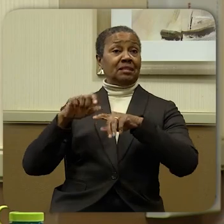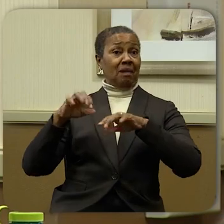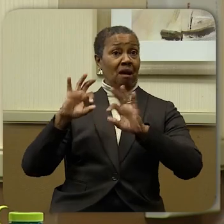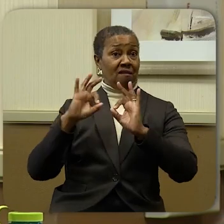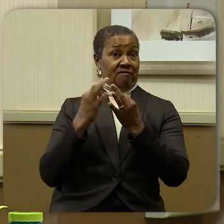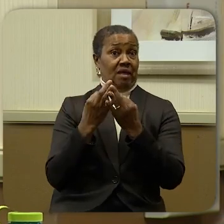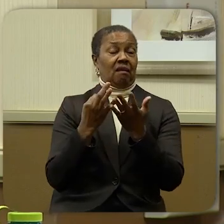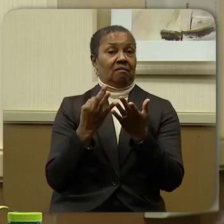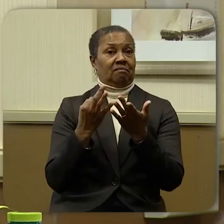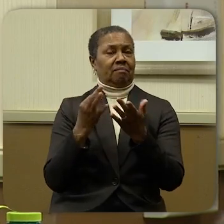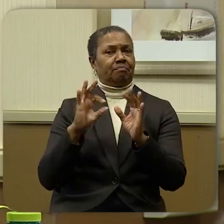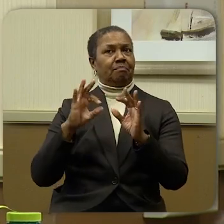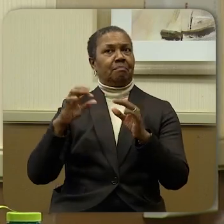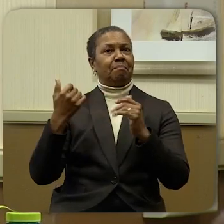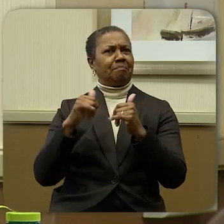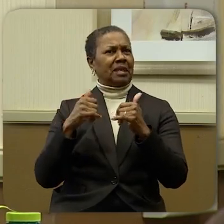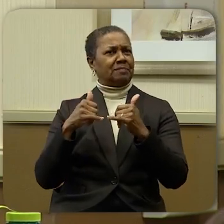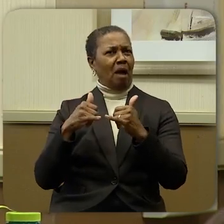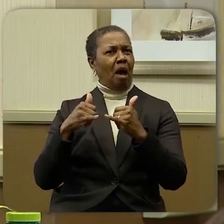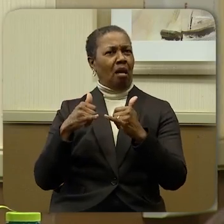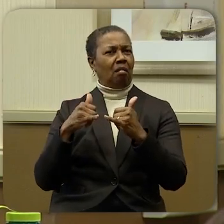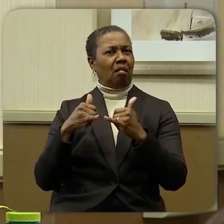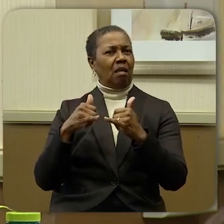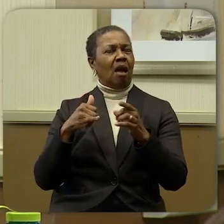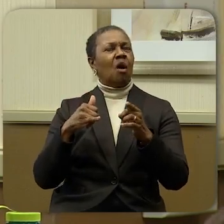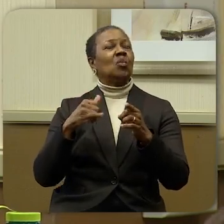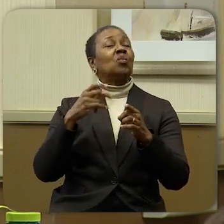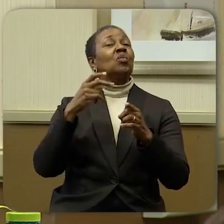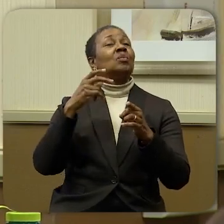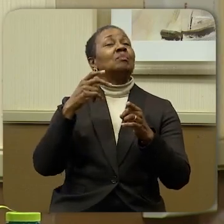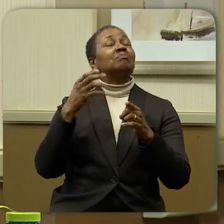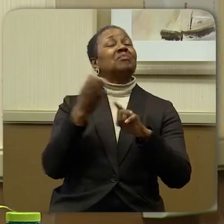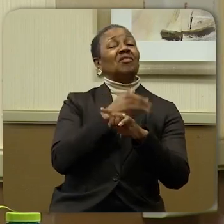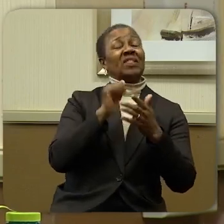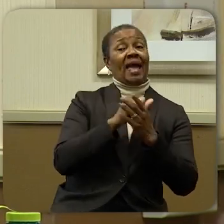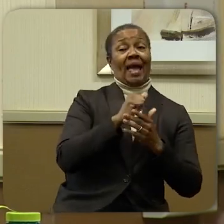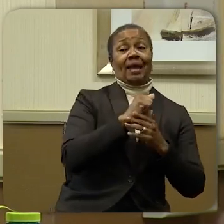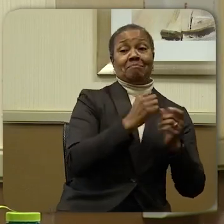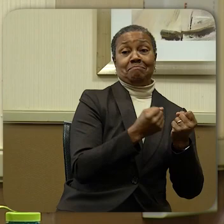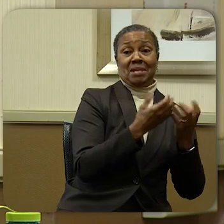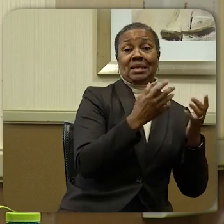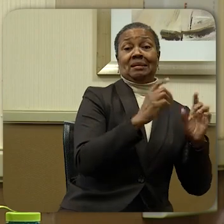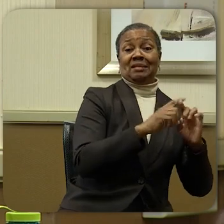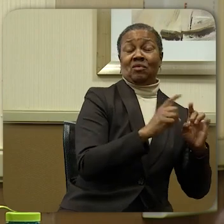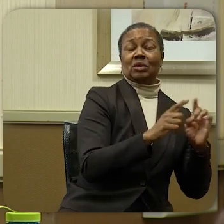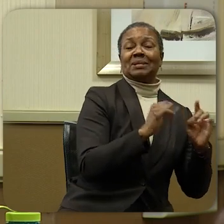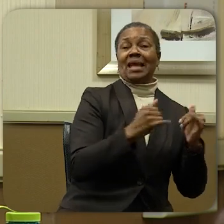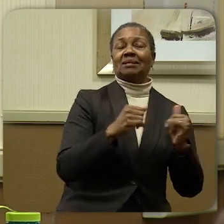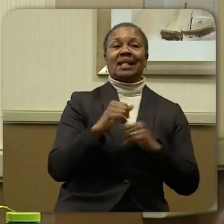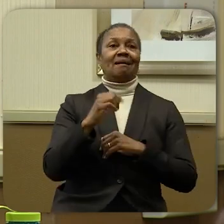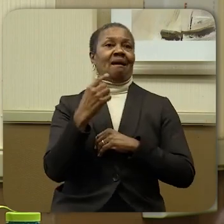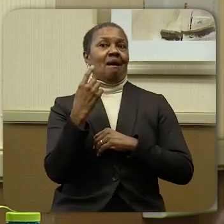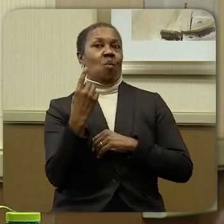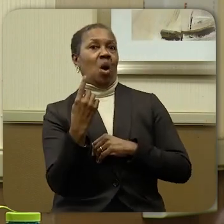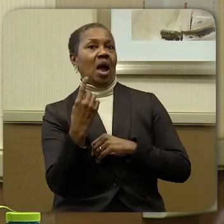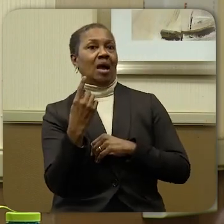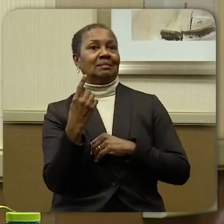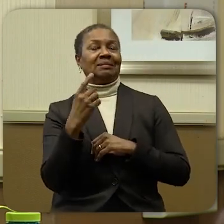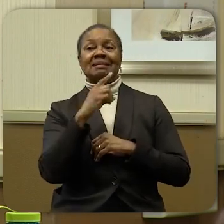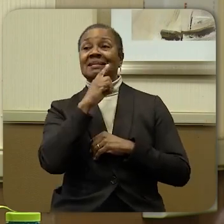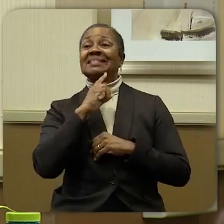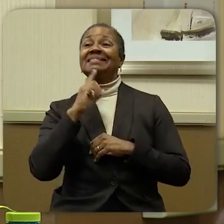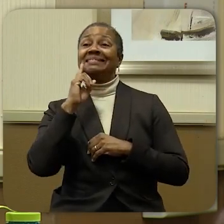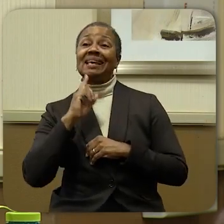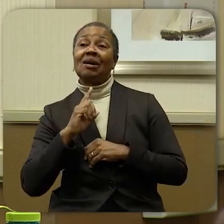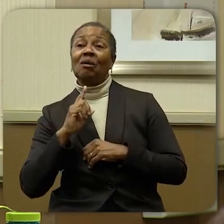gender-neutral restroom, essentially. So we've seen like the single stall, but this is like everybody washes their hand at the same sink, or all the doors